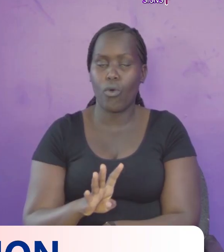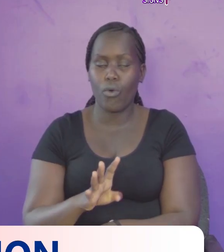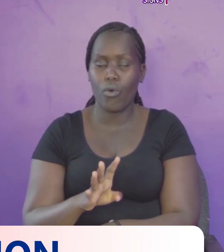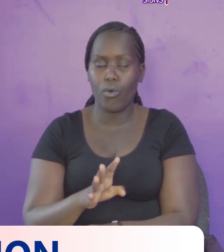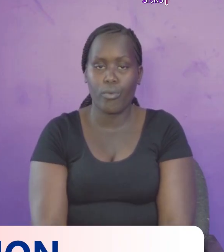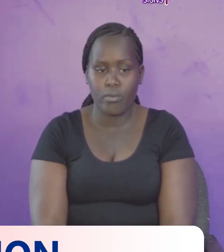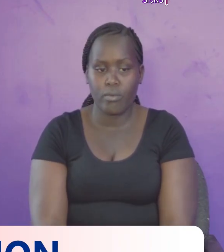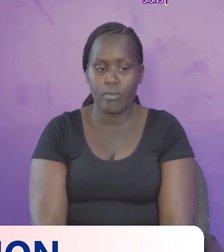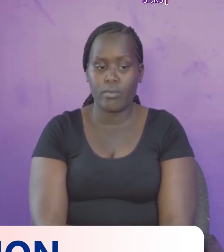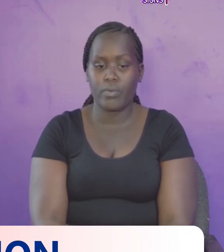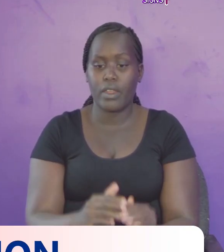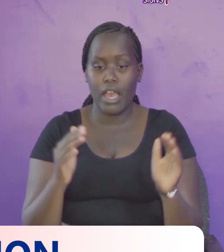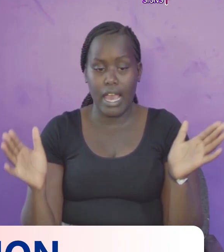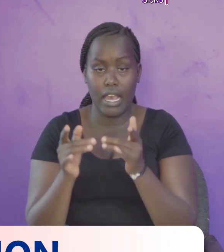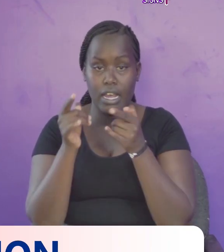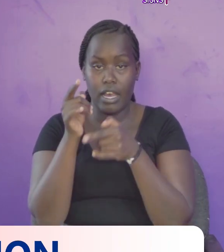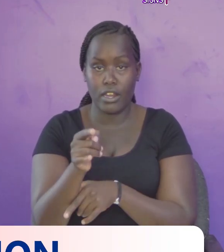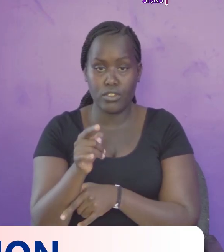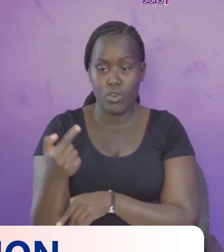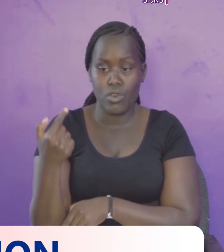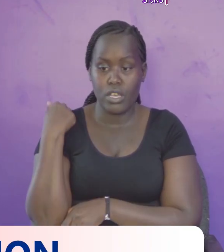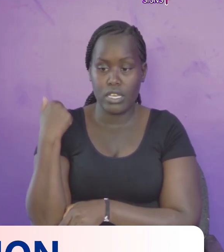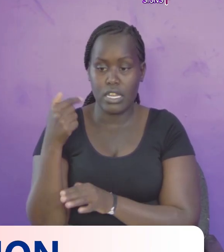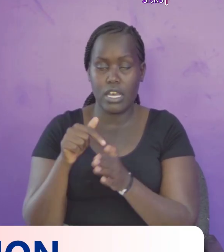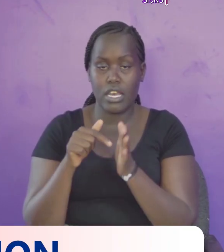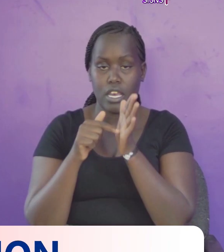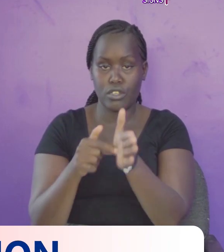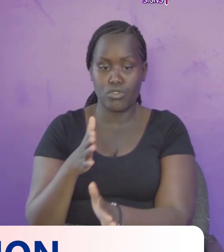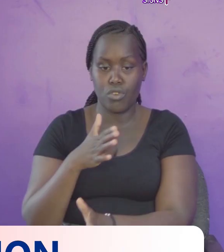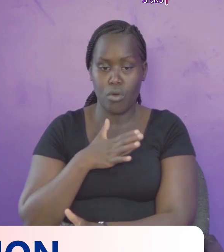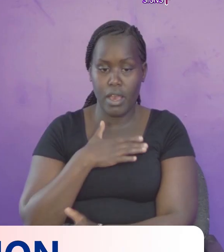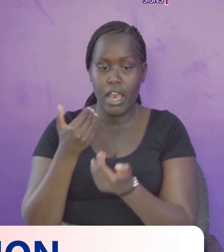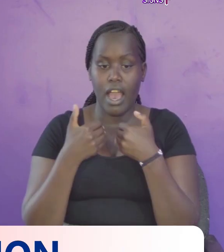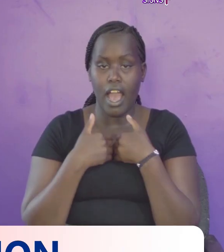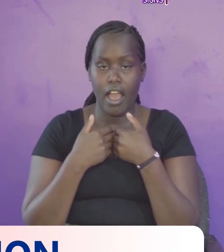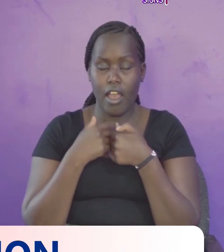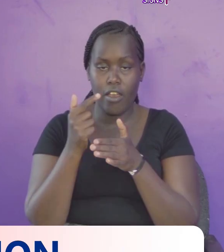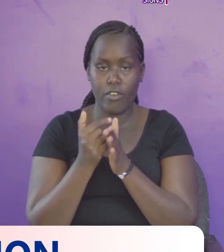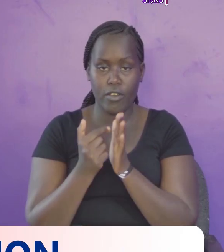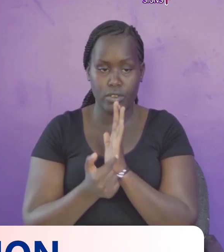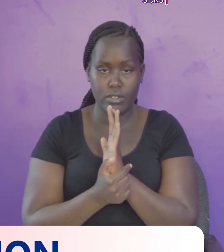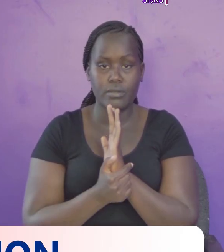I encourage you. Yesterday, during my other show, I told you that I've been having